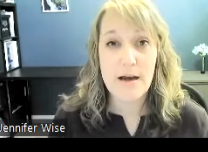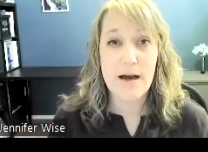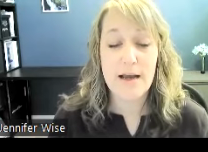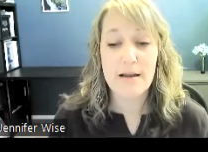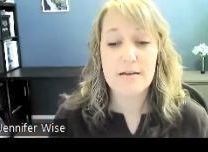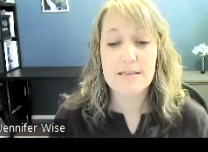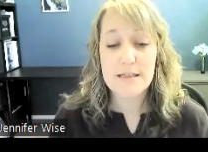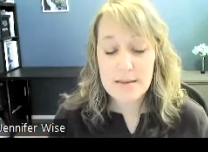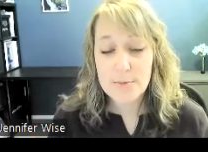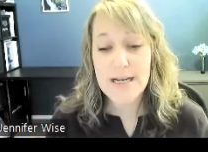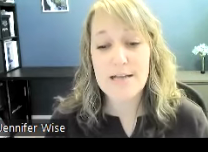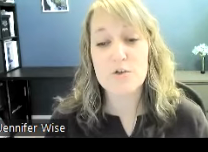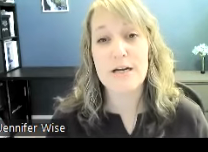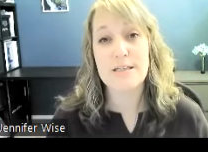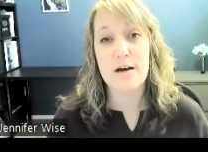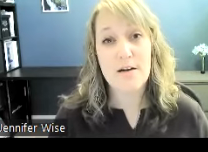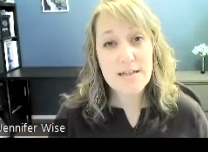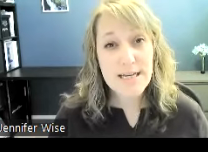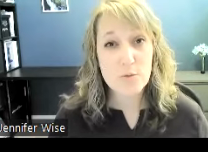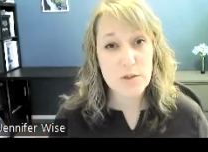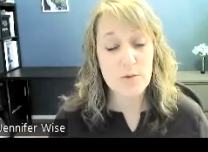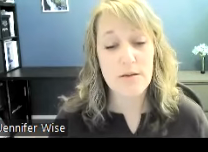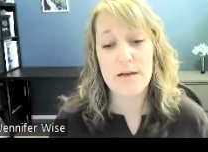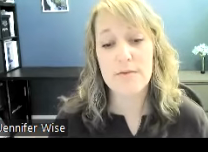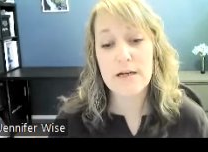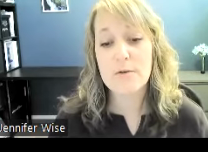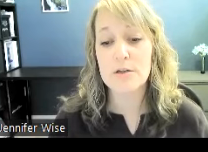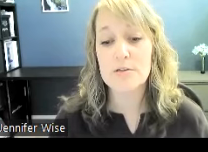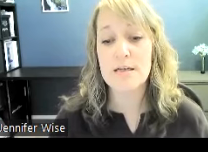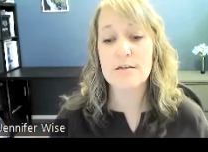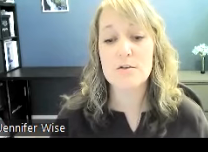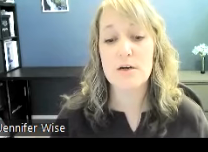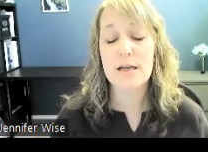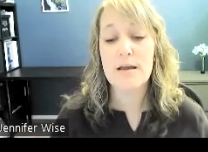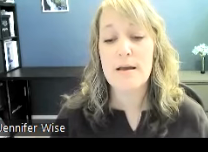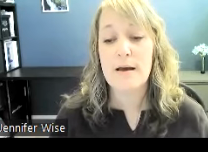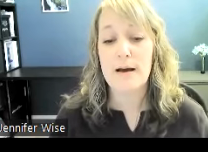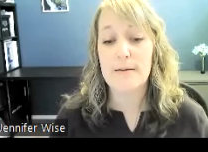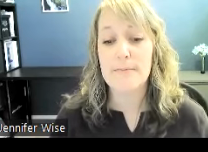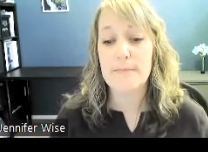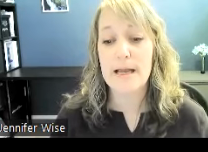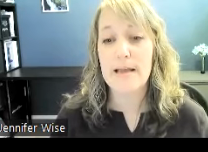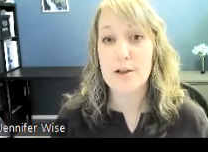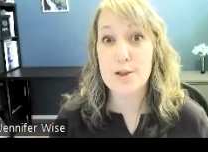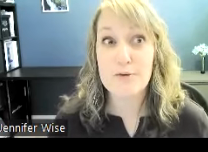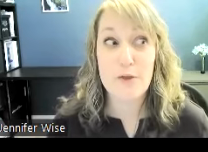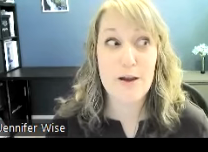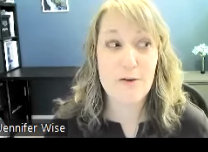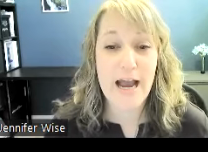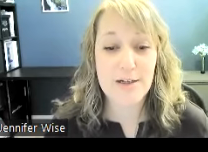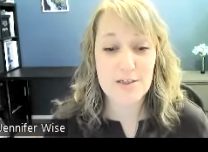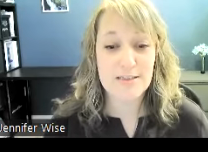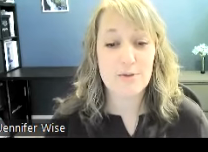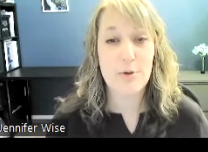deliberate and direct eye contact when you are the narrator, when you're telling a story, and look for